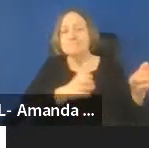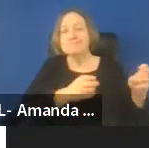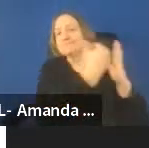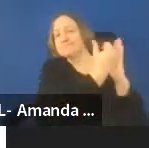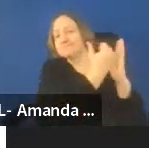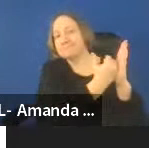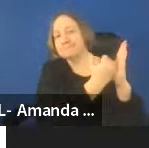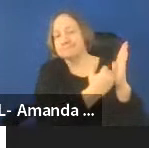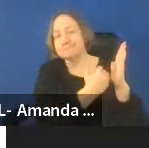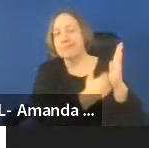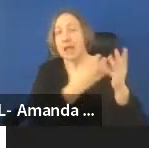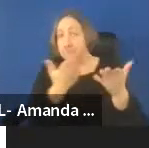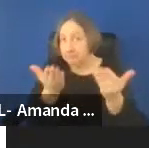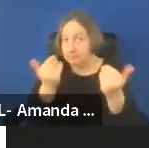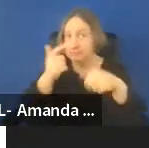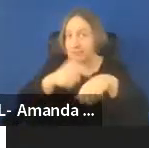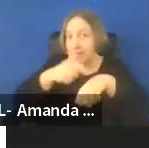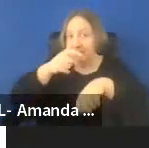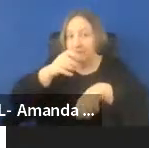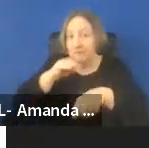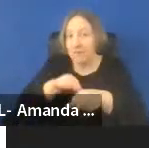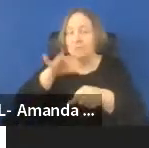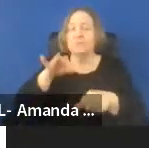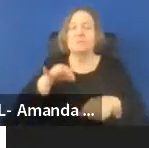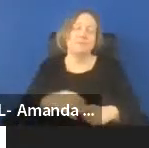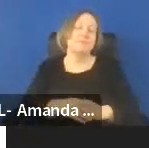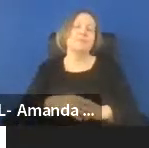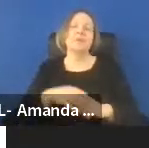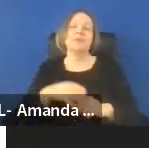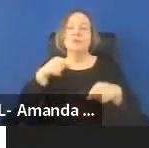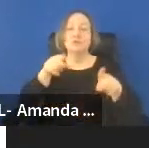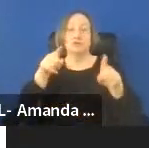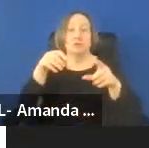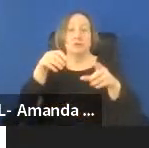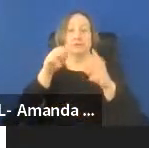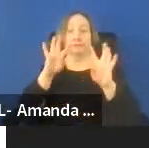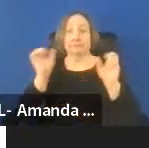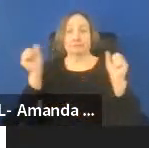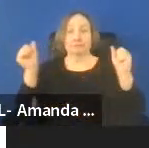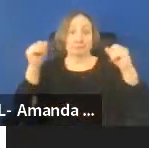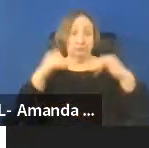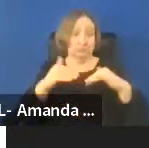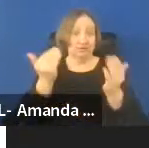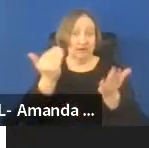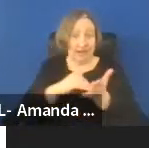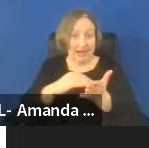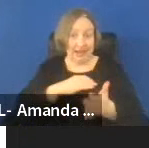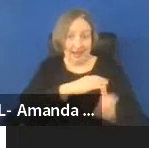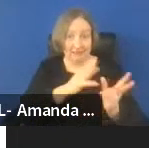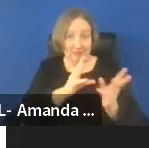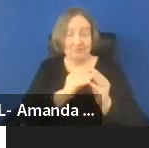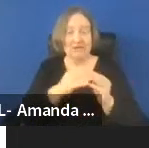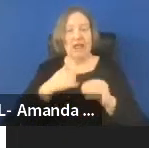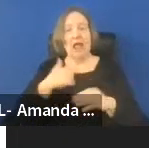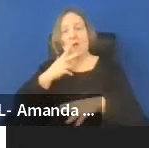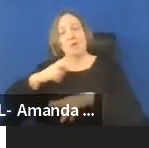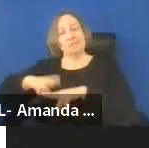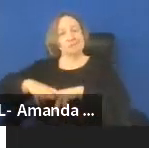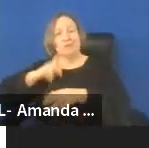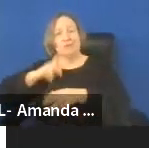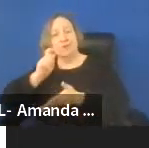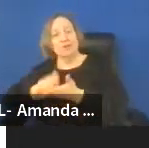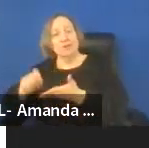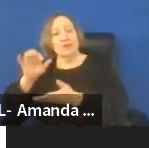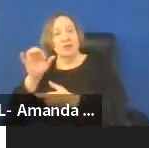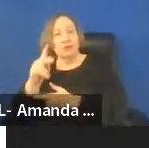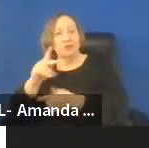and calling the votes. When in-person council meetings start up again, I will be the person sitting at the clerk's desk in